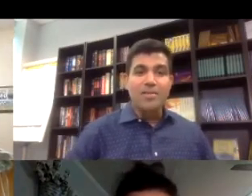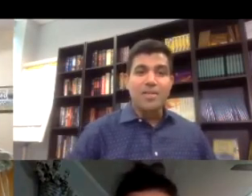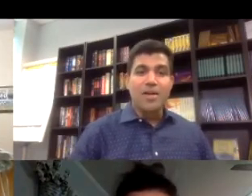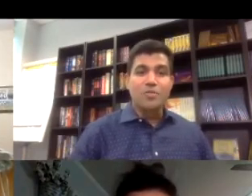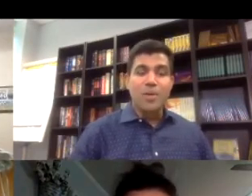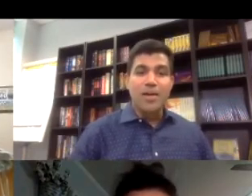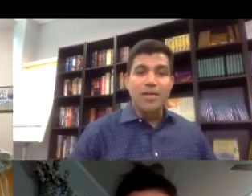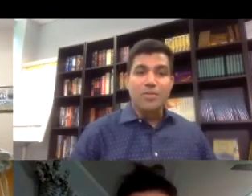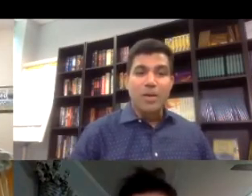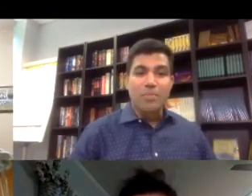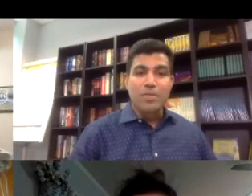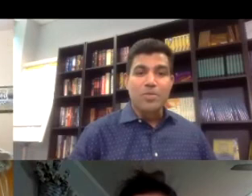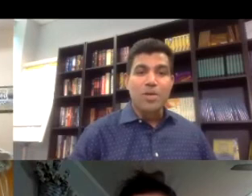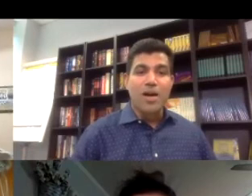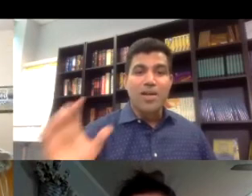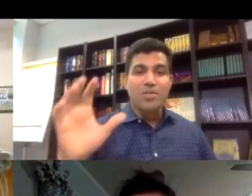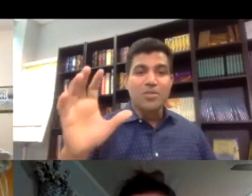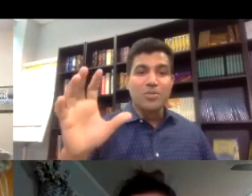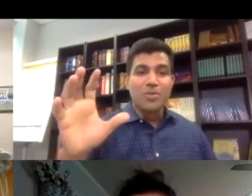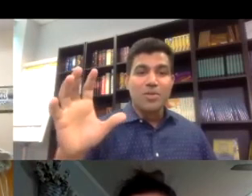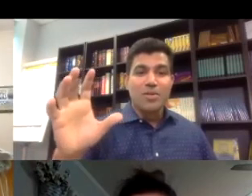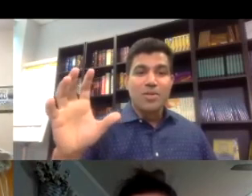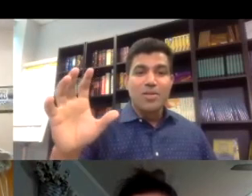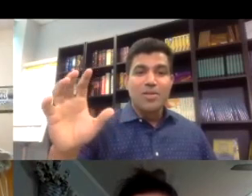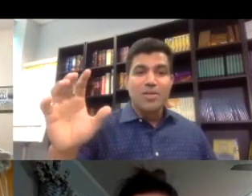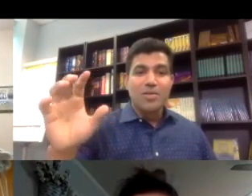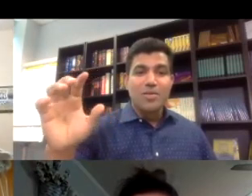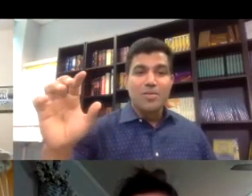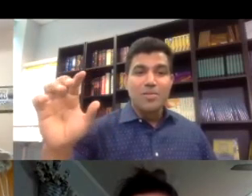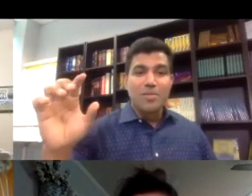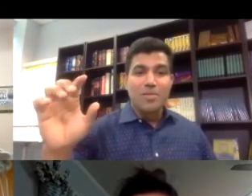rebel against God's plan and his purpose. So God has to